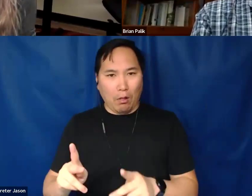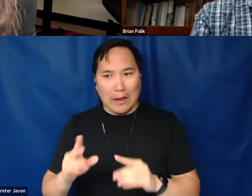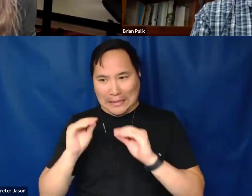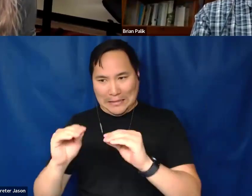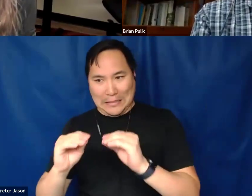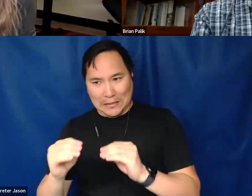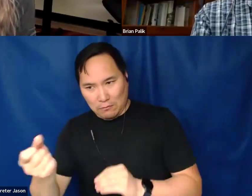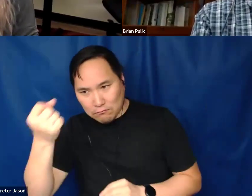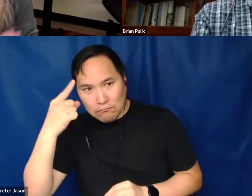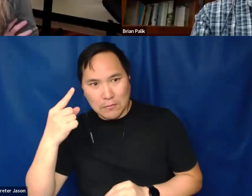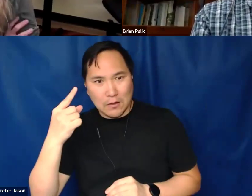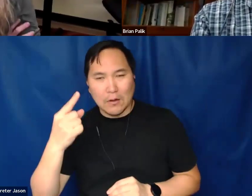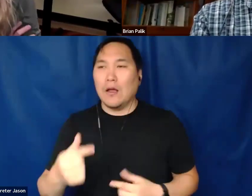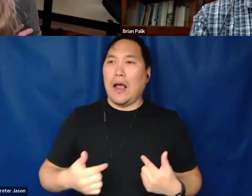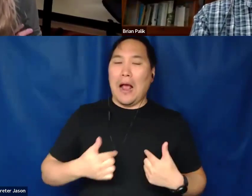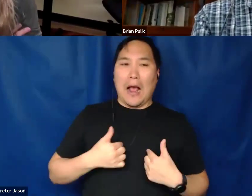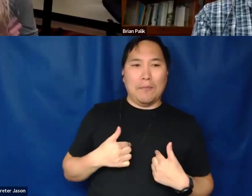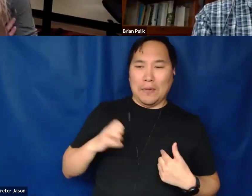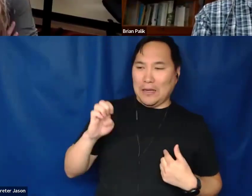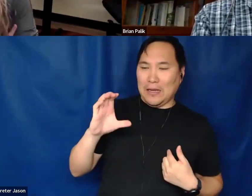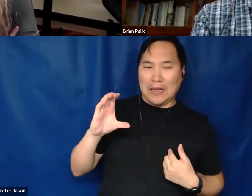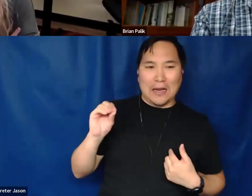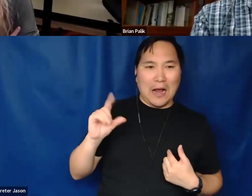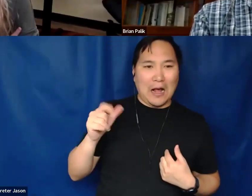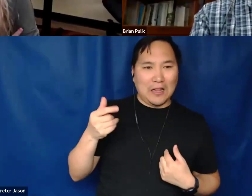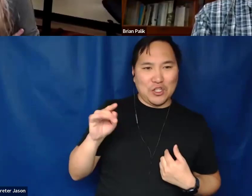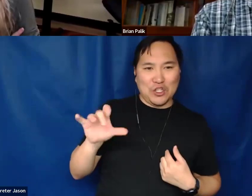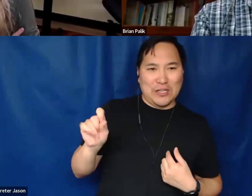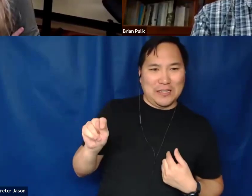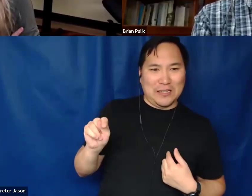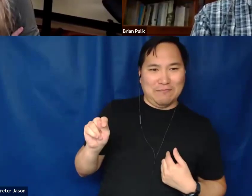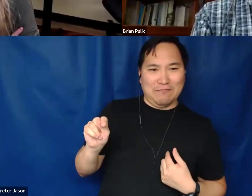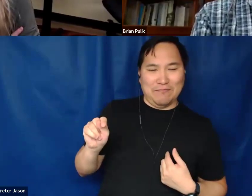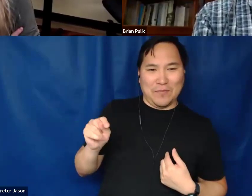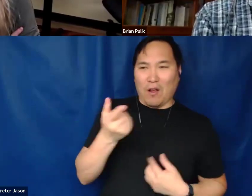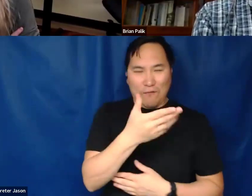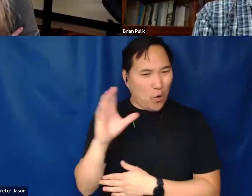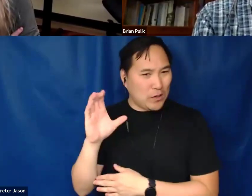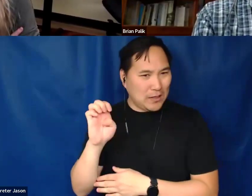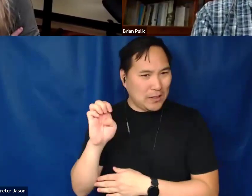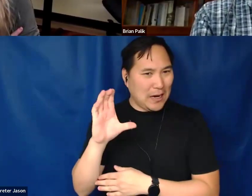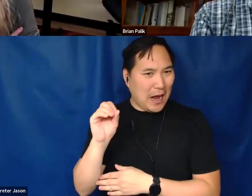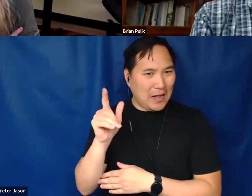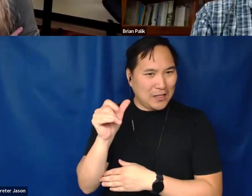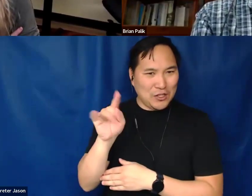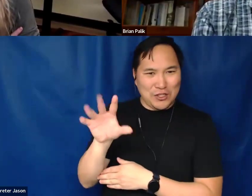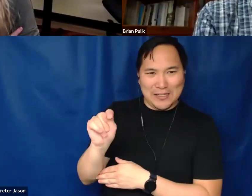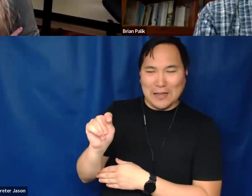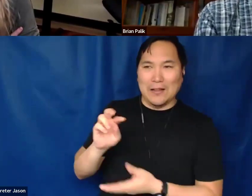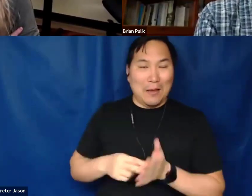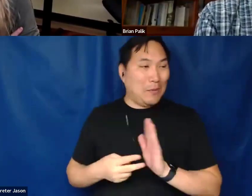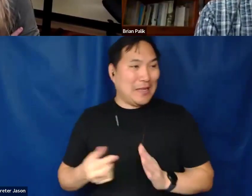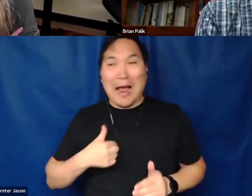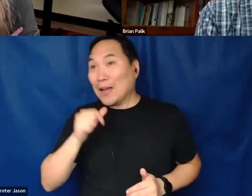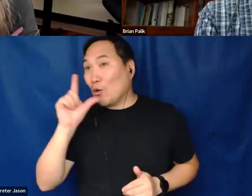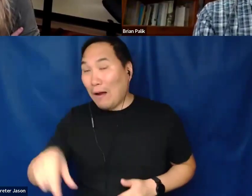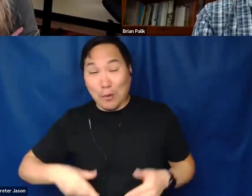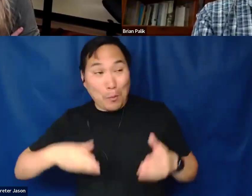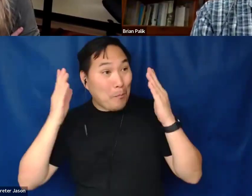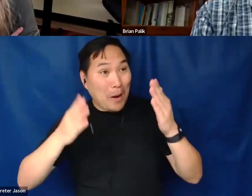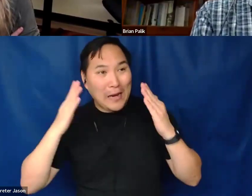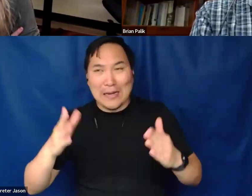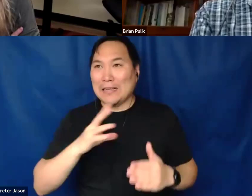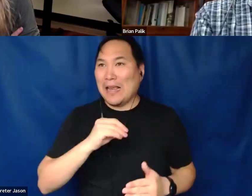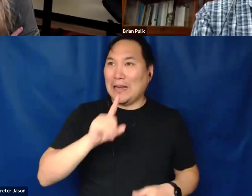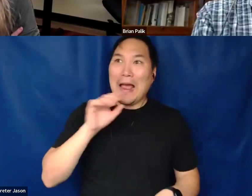Yeah, so I'm an ecologist, forest ecologist by training, and I get away with not having to pay attention to